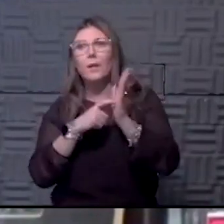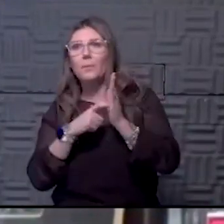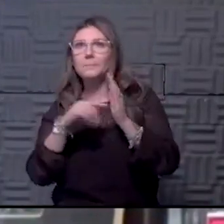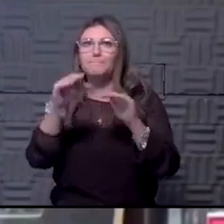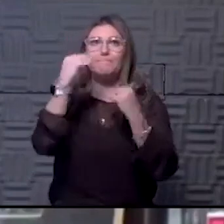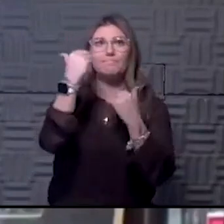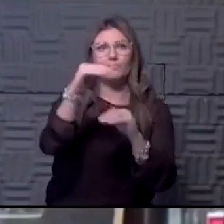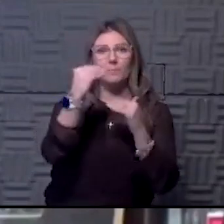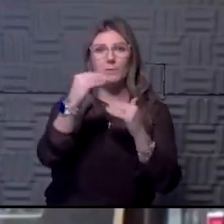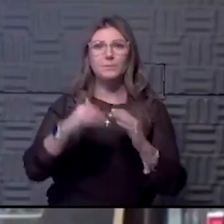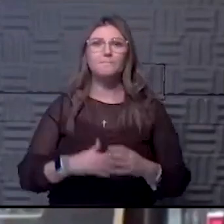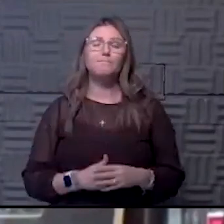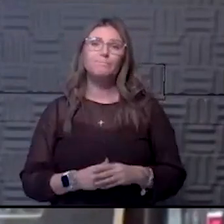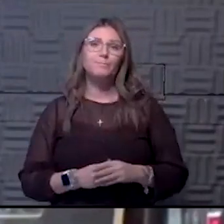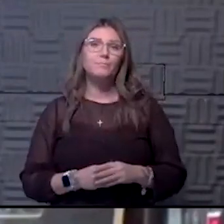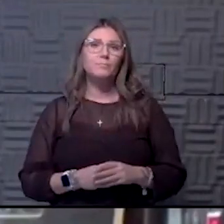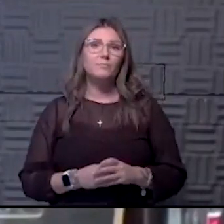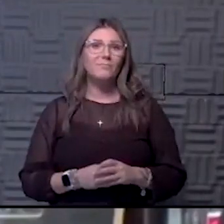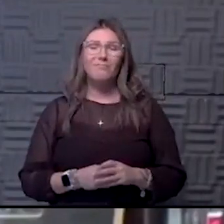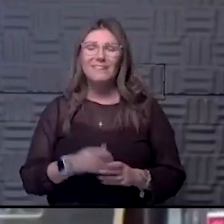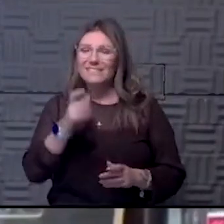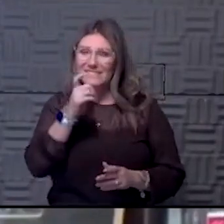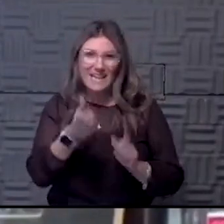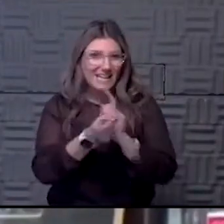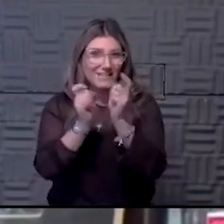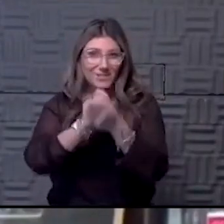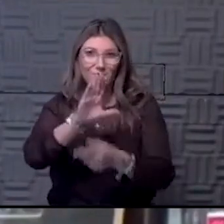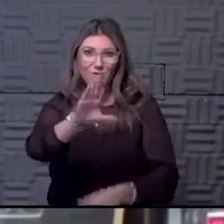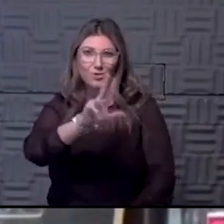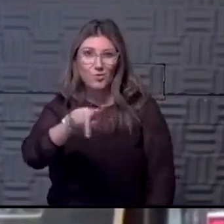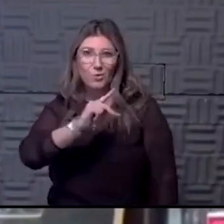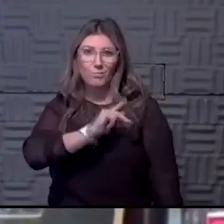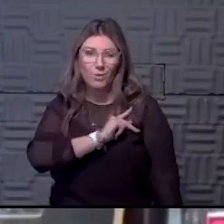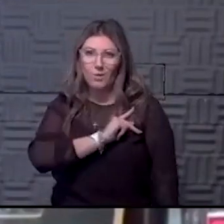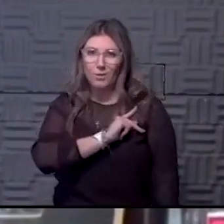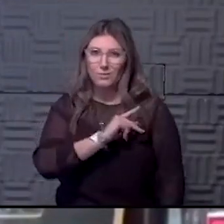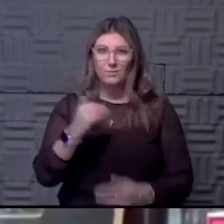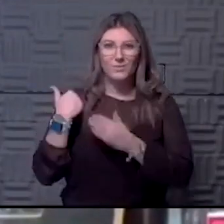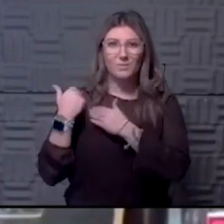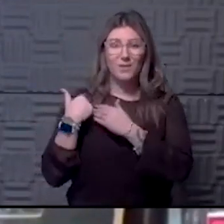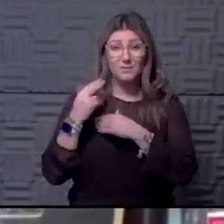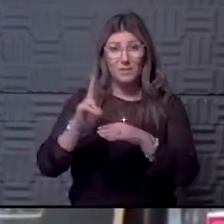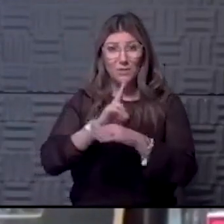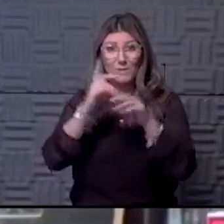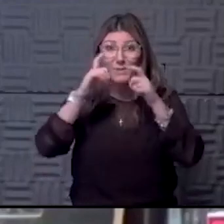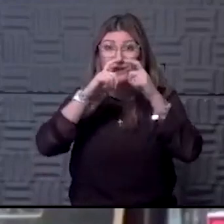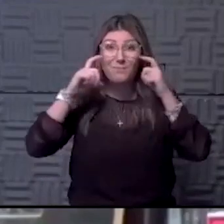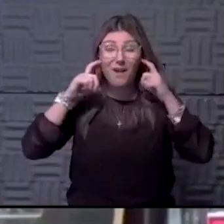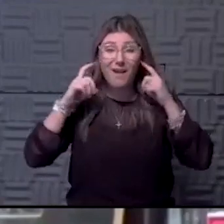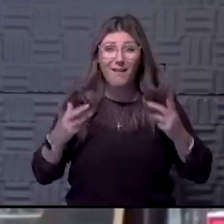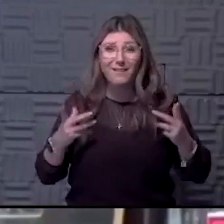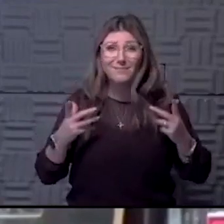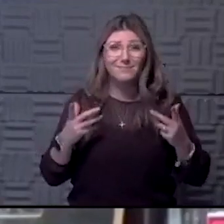limited, this doesn't change your personal responsibility to wear a mask, to distance,